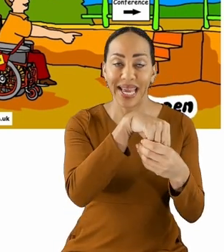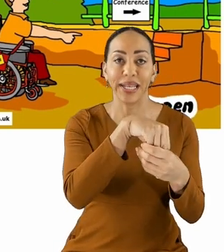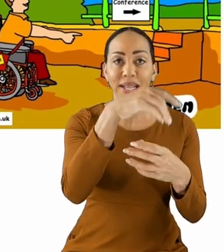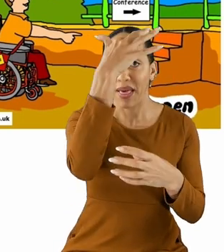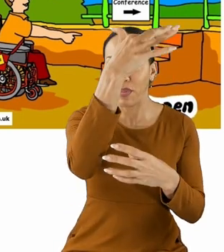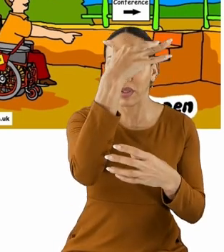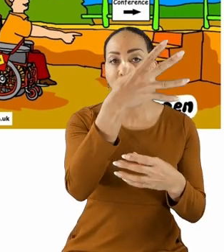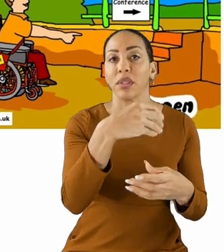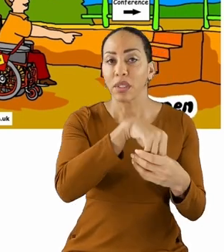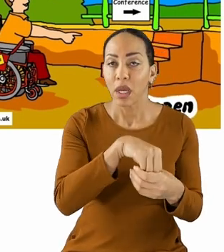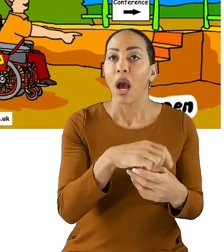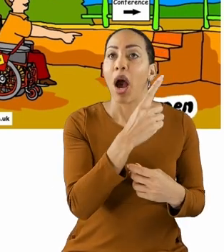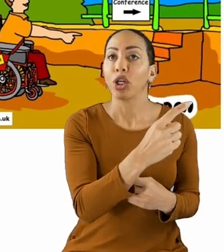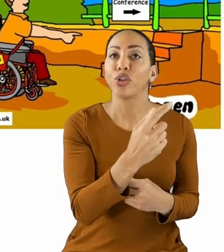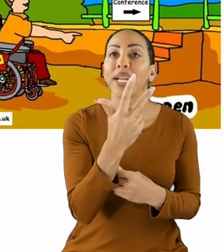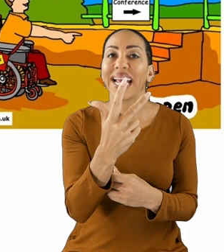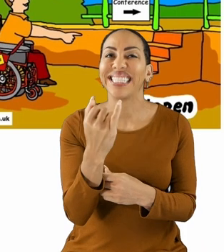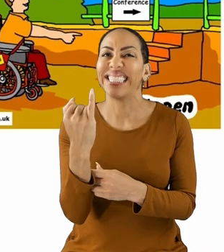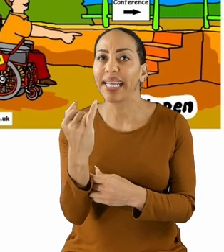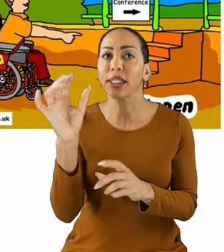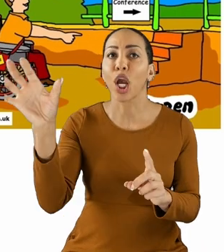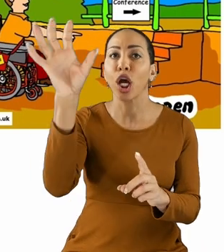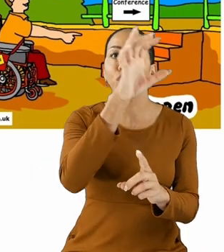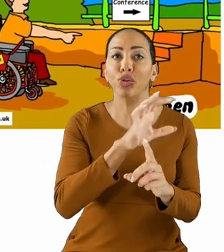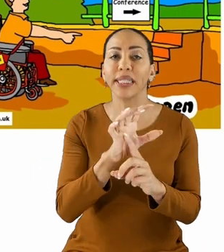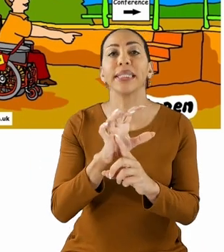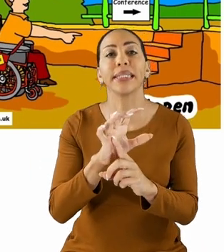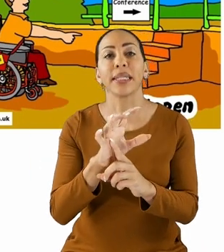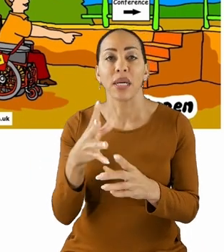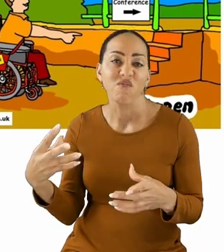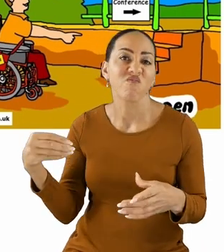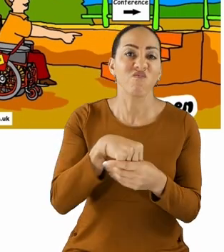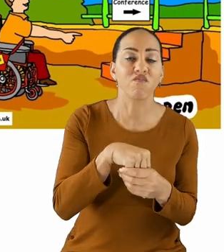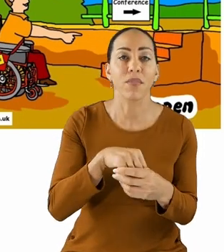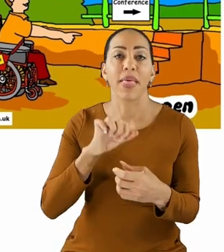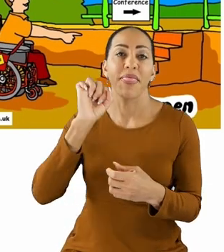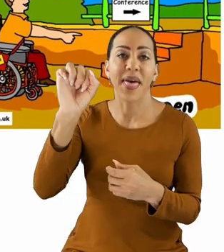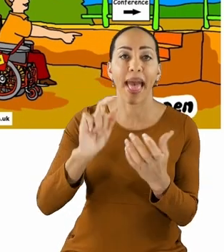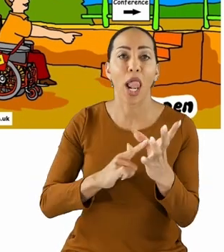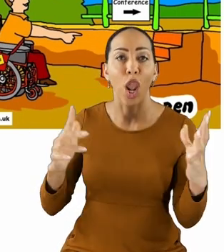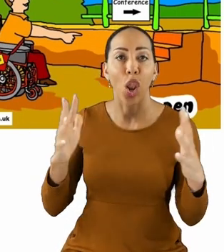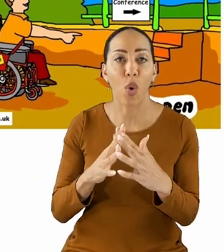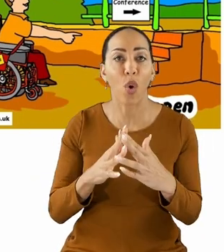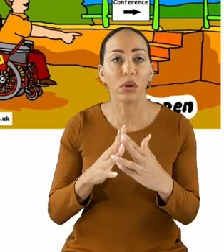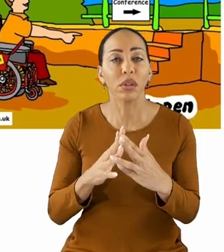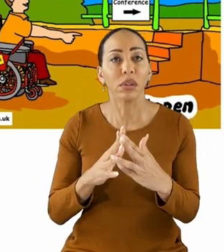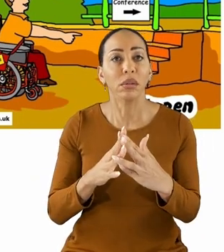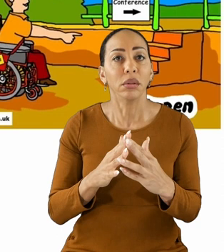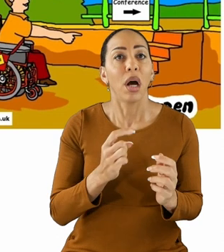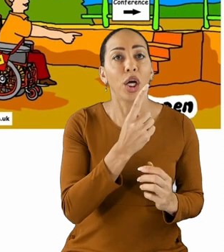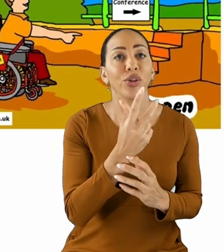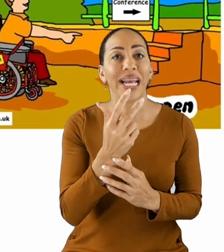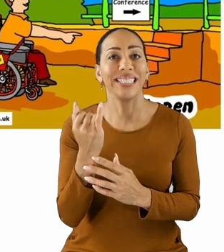2006, embodying this principle, which now 186 countries have ratified, which